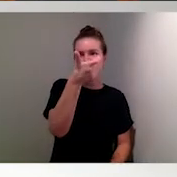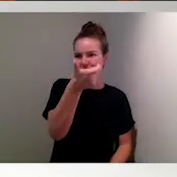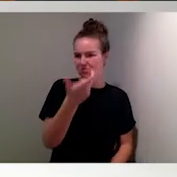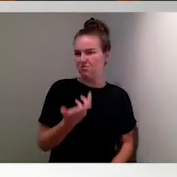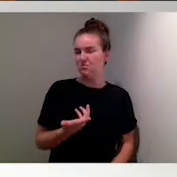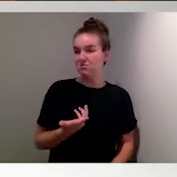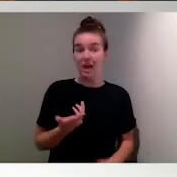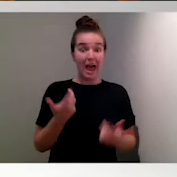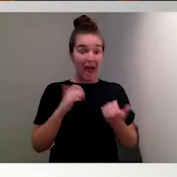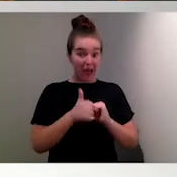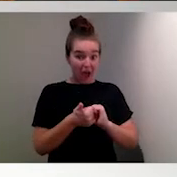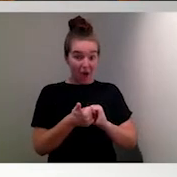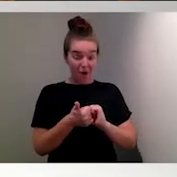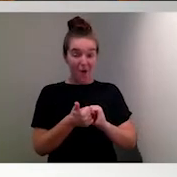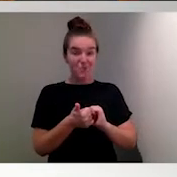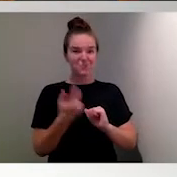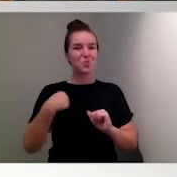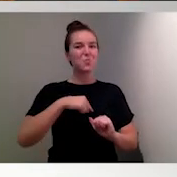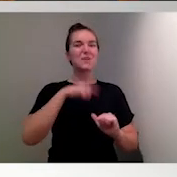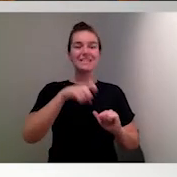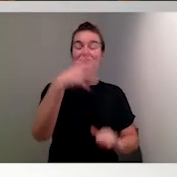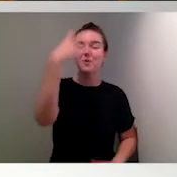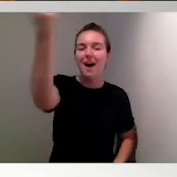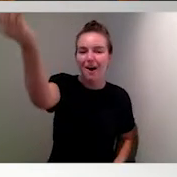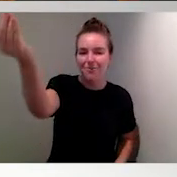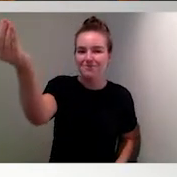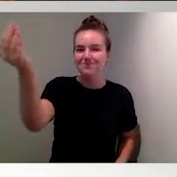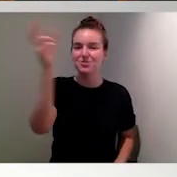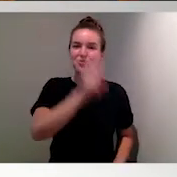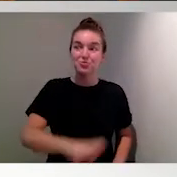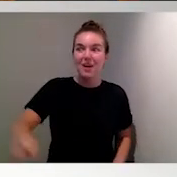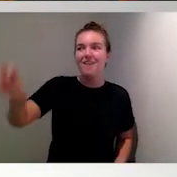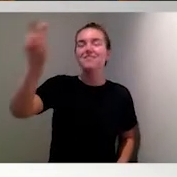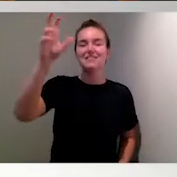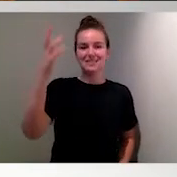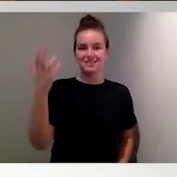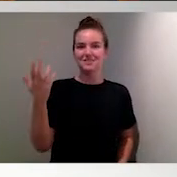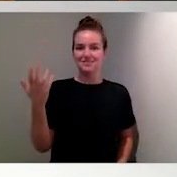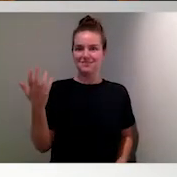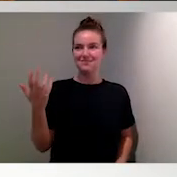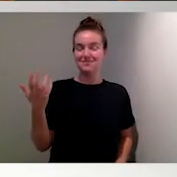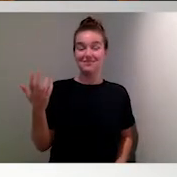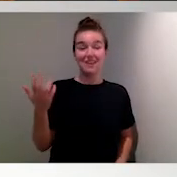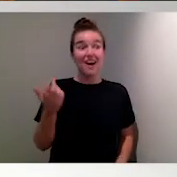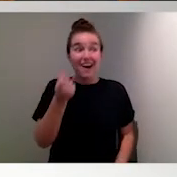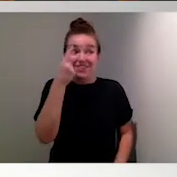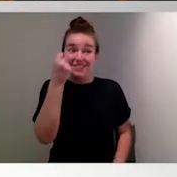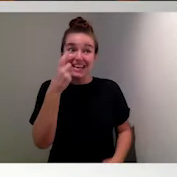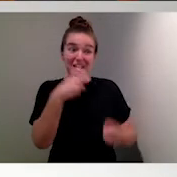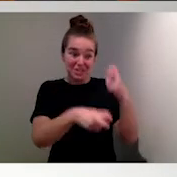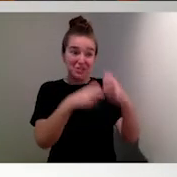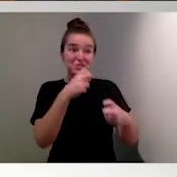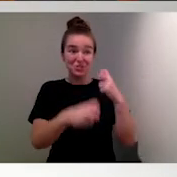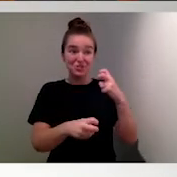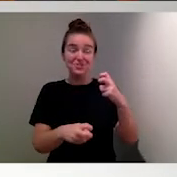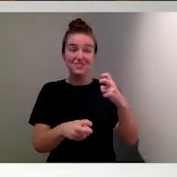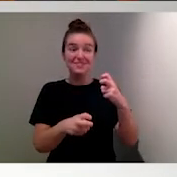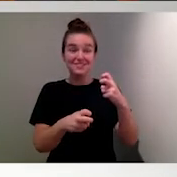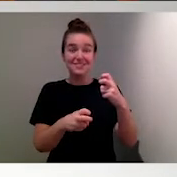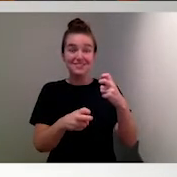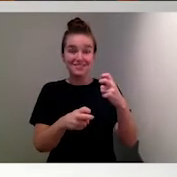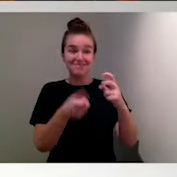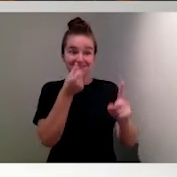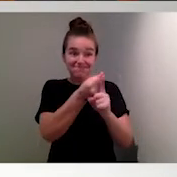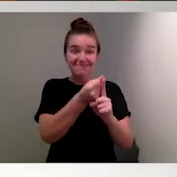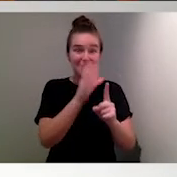traveling. We do that by opening doors. Yes, we're going to run into issues. We're going to have problems,